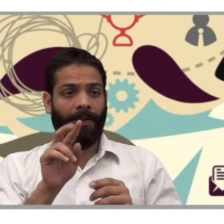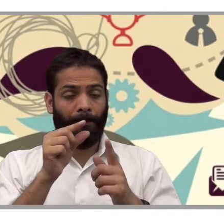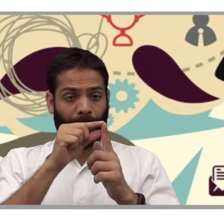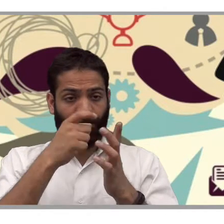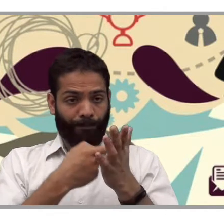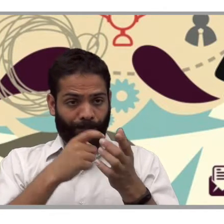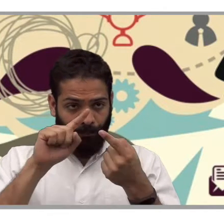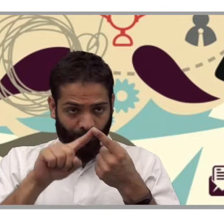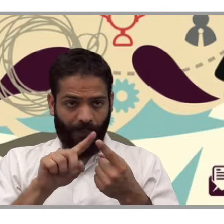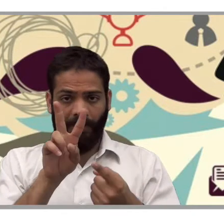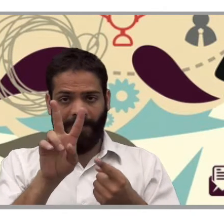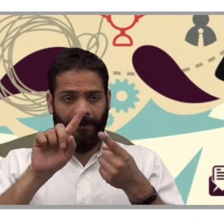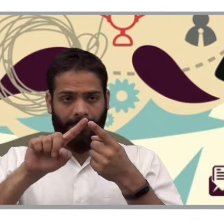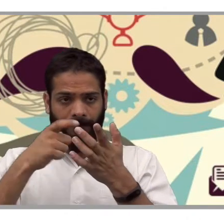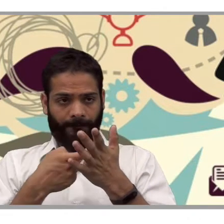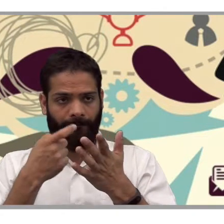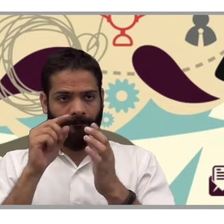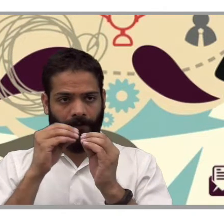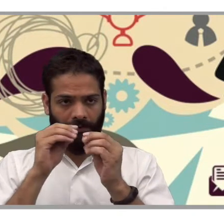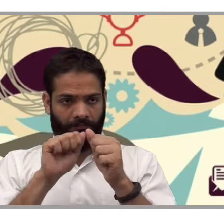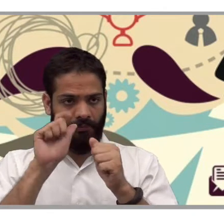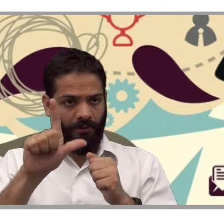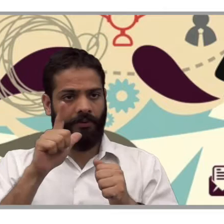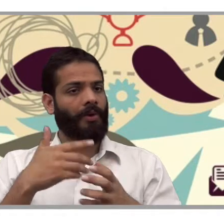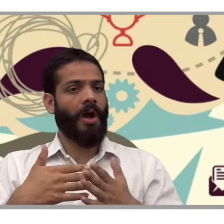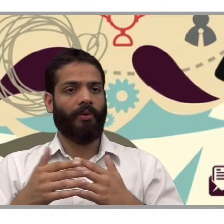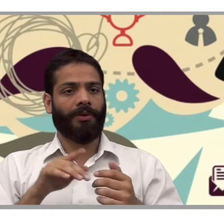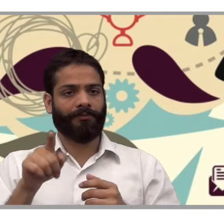these arguments is relatively free.